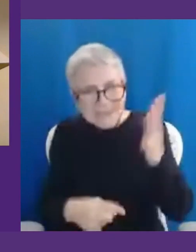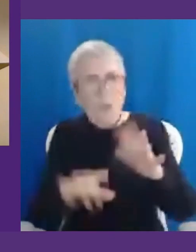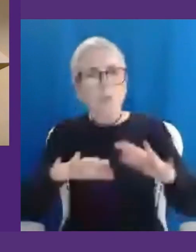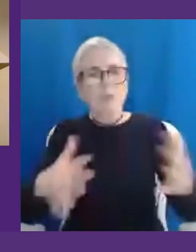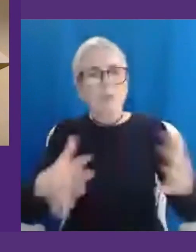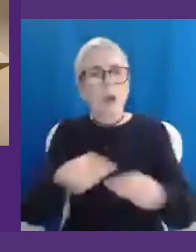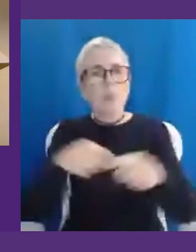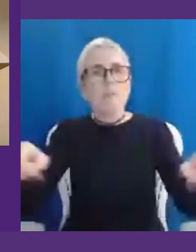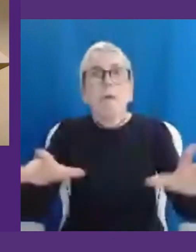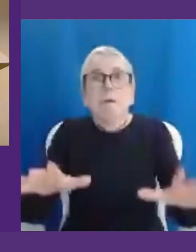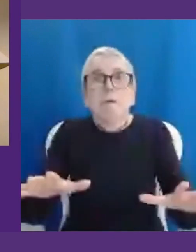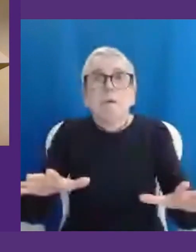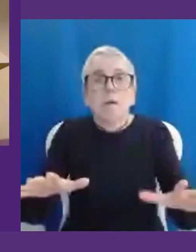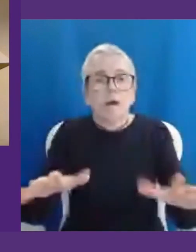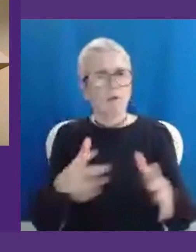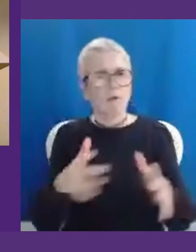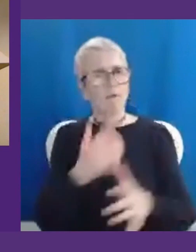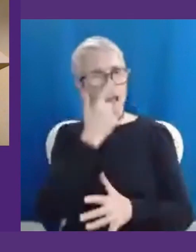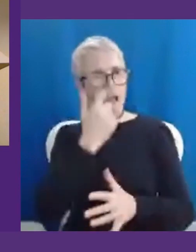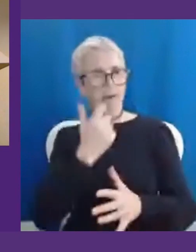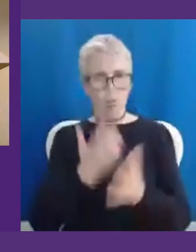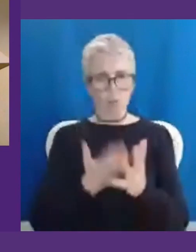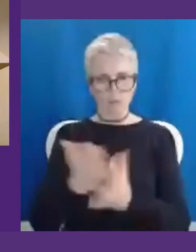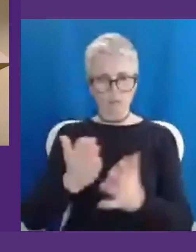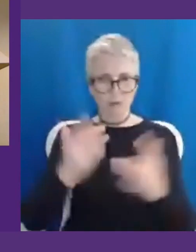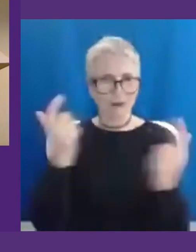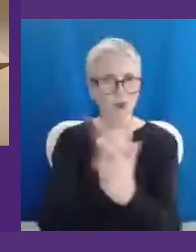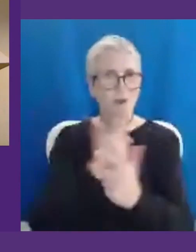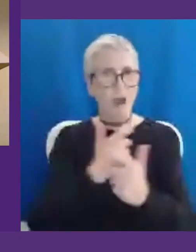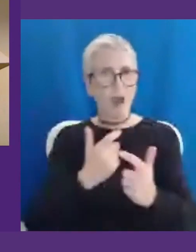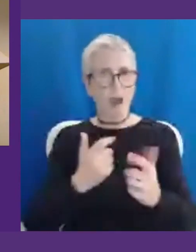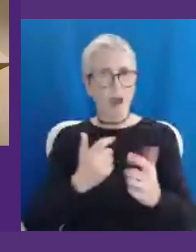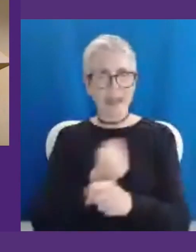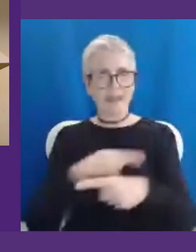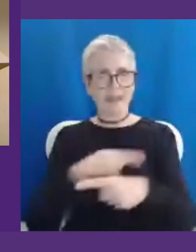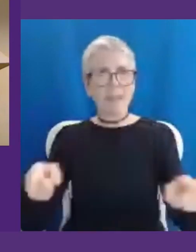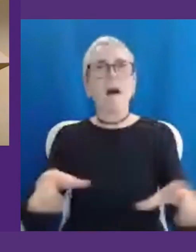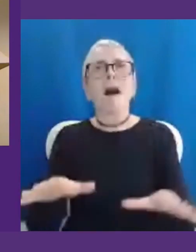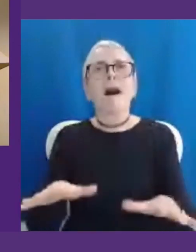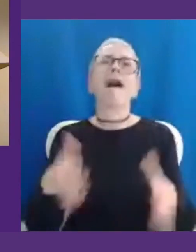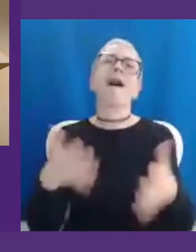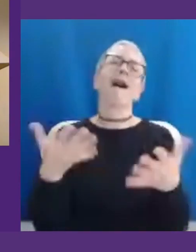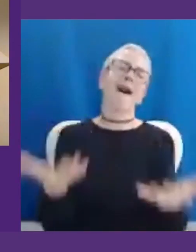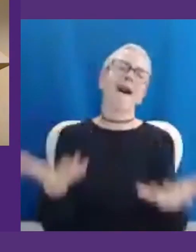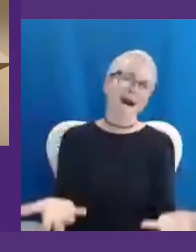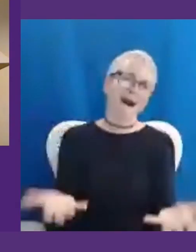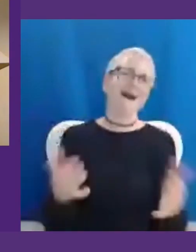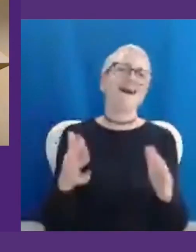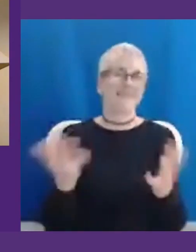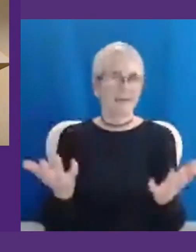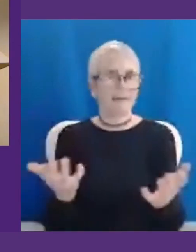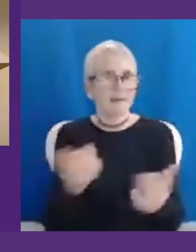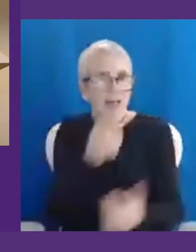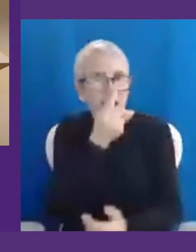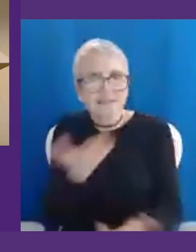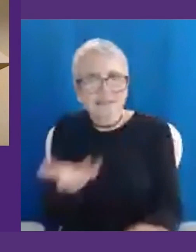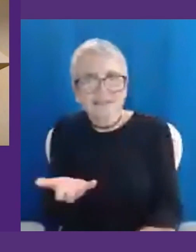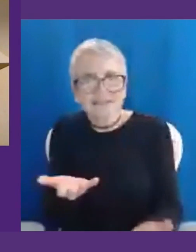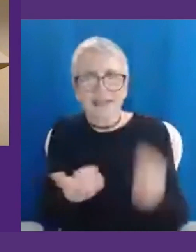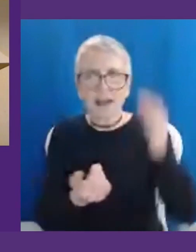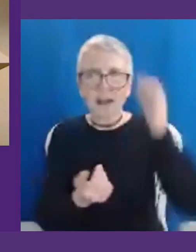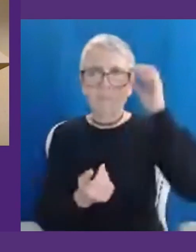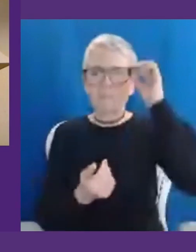And I quickly thought, wow, instead of kind of trying to challenge people's views